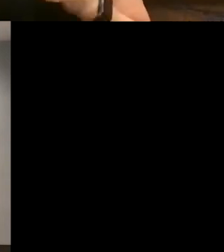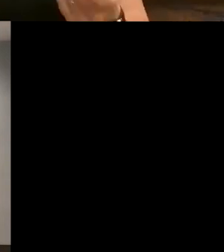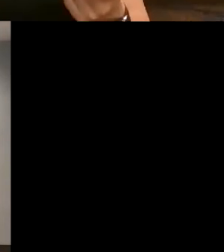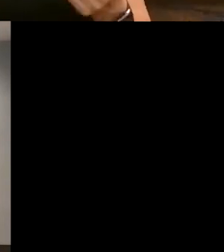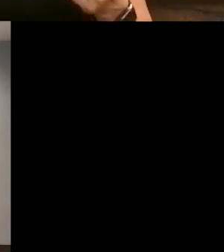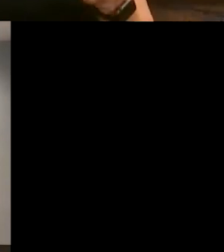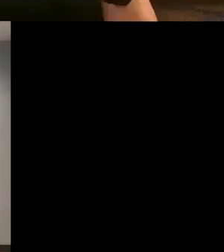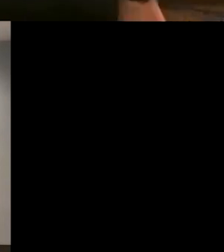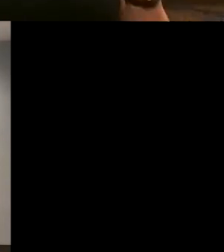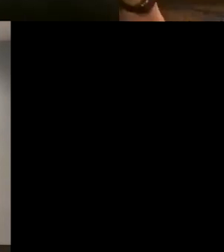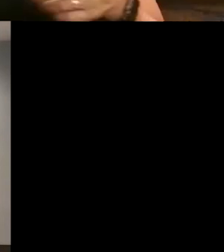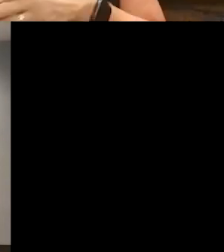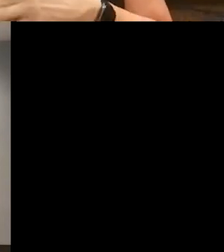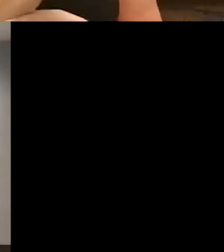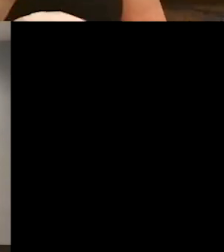power to keep